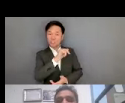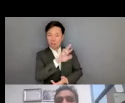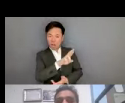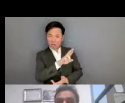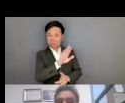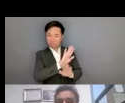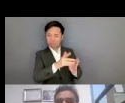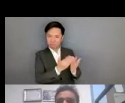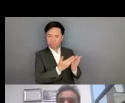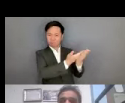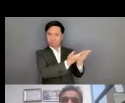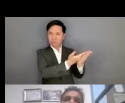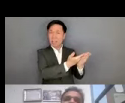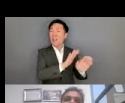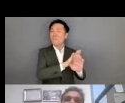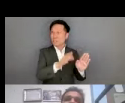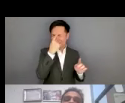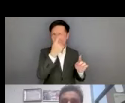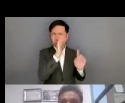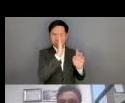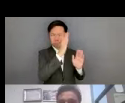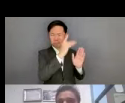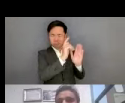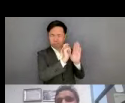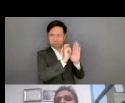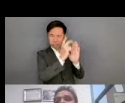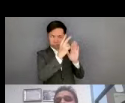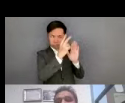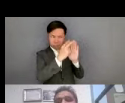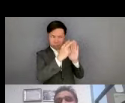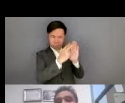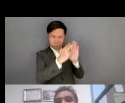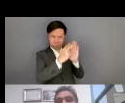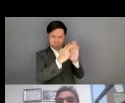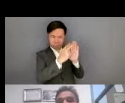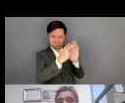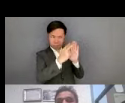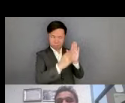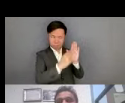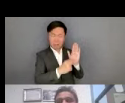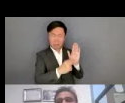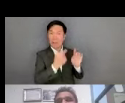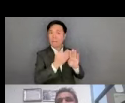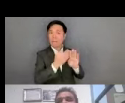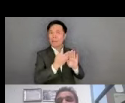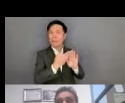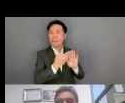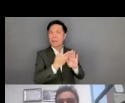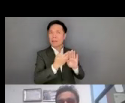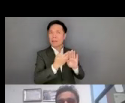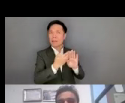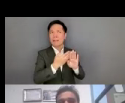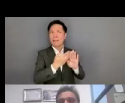on 11th of December, I believe, the previous year. So Yeah, this is